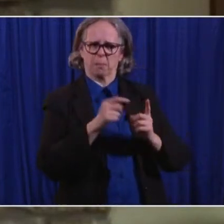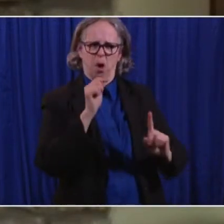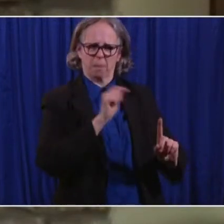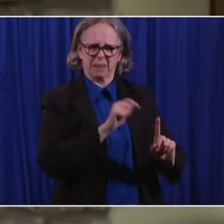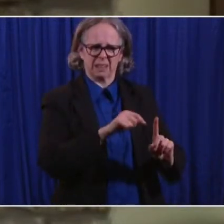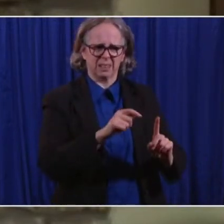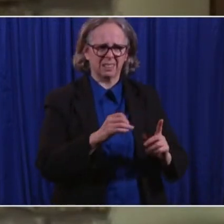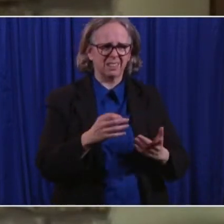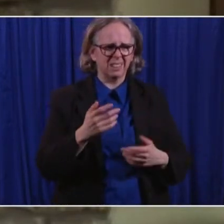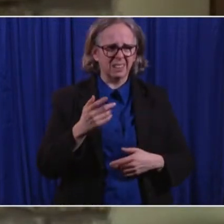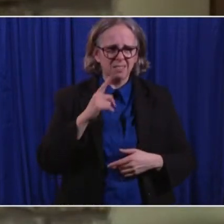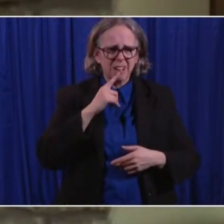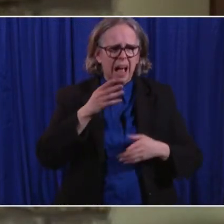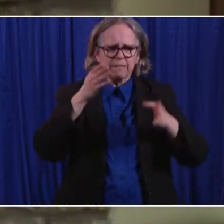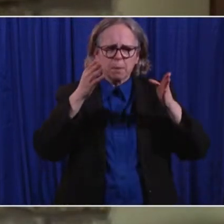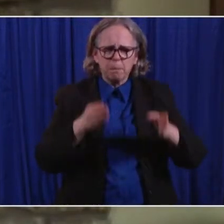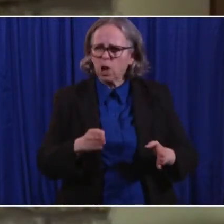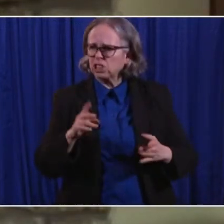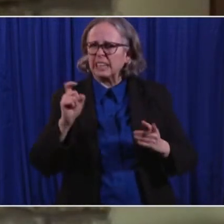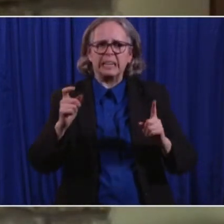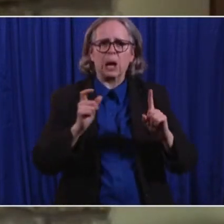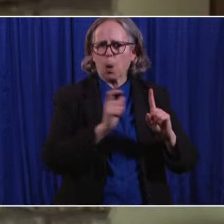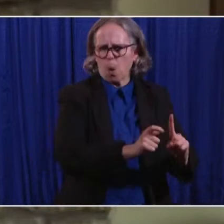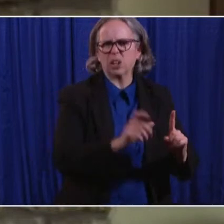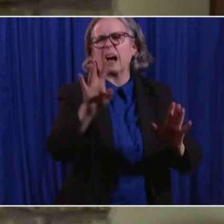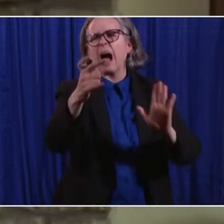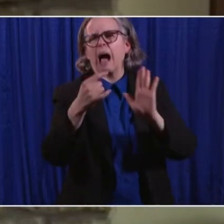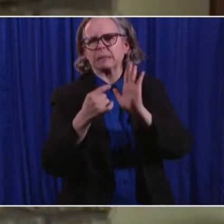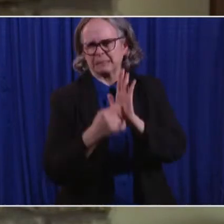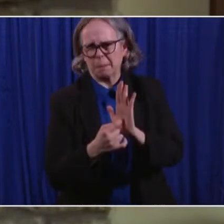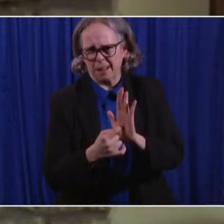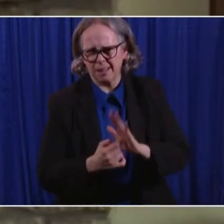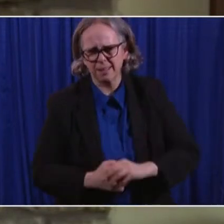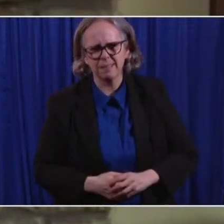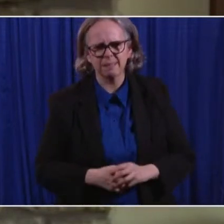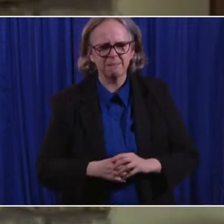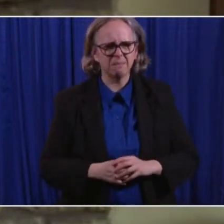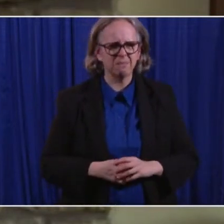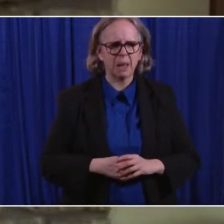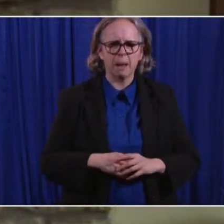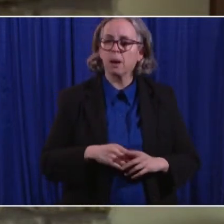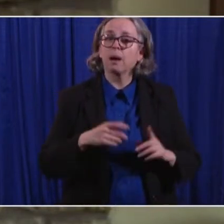that person must come into direct contact